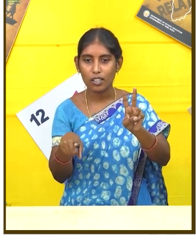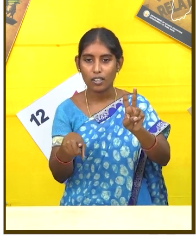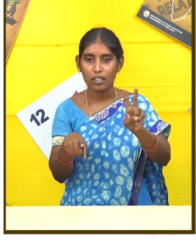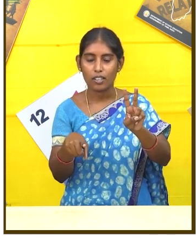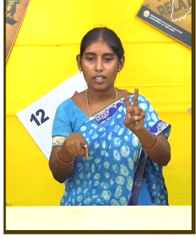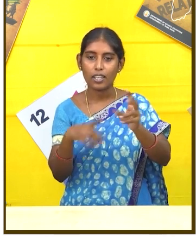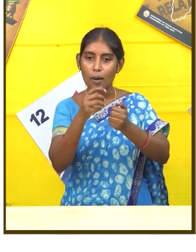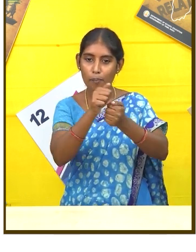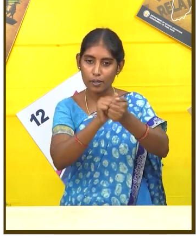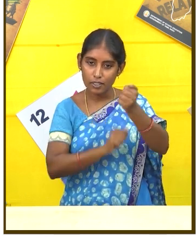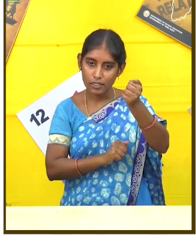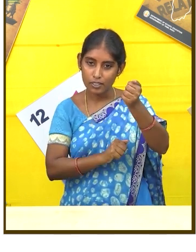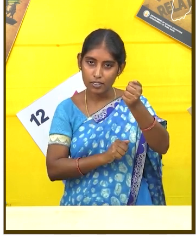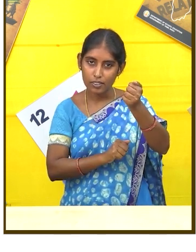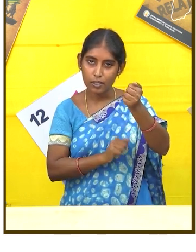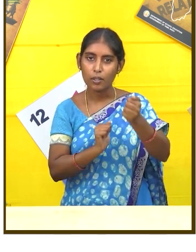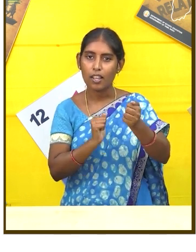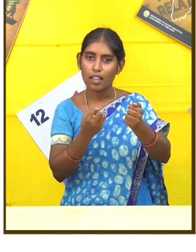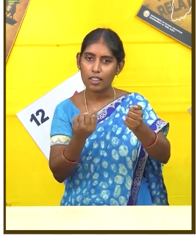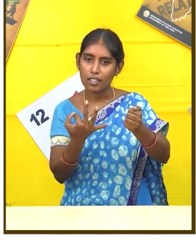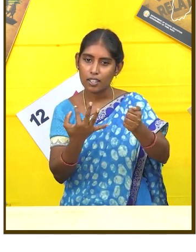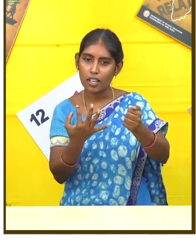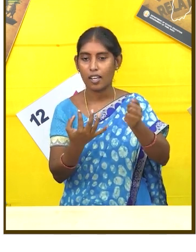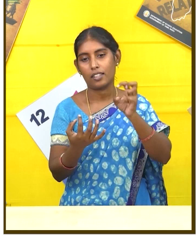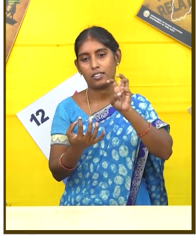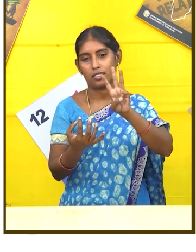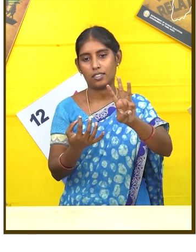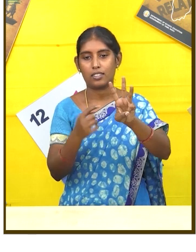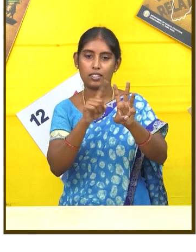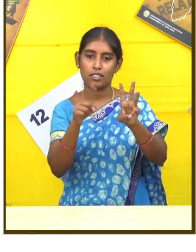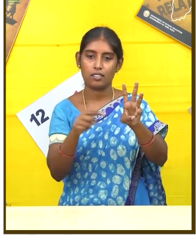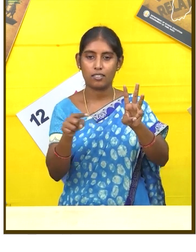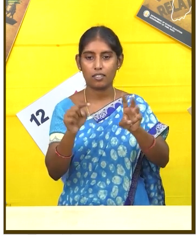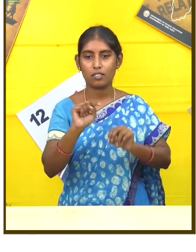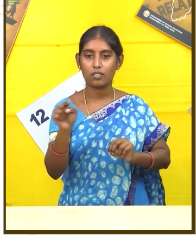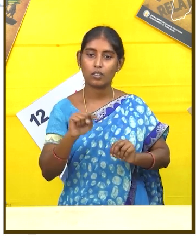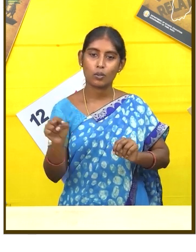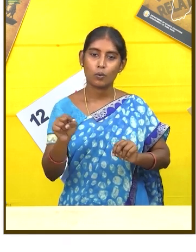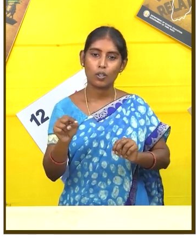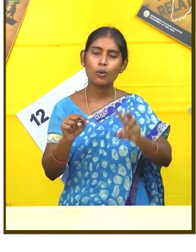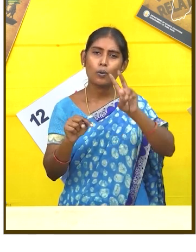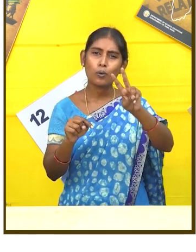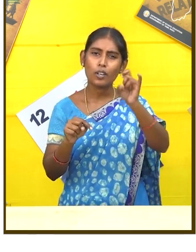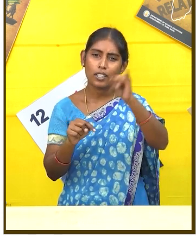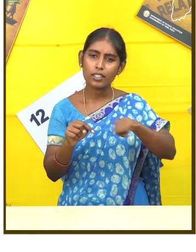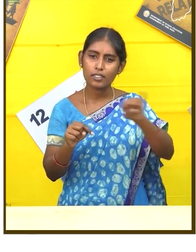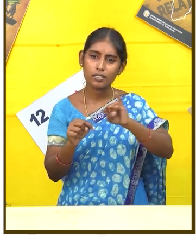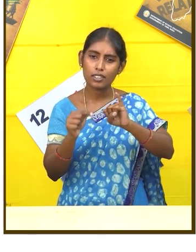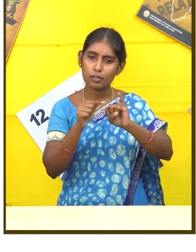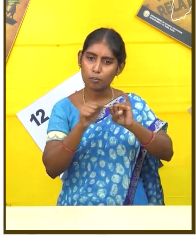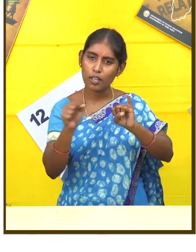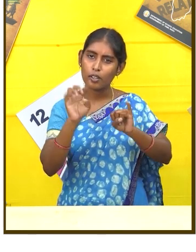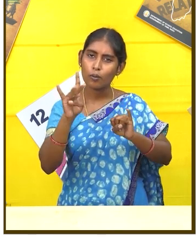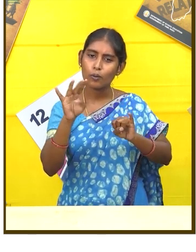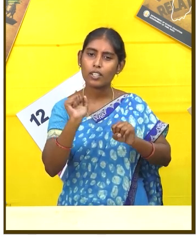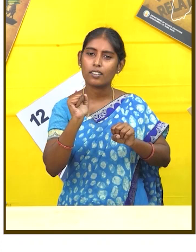So you should change the sign only. So 5z minus 2z become now 3z equal to 26